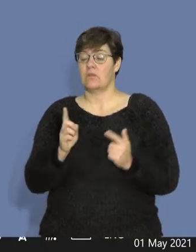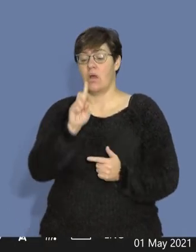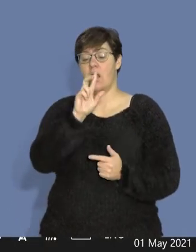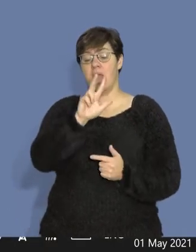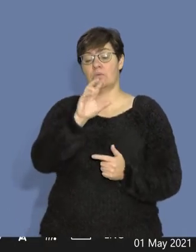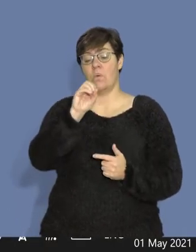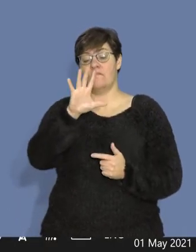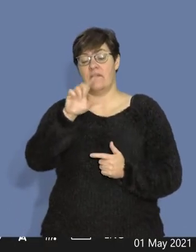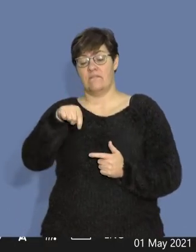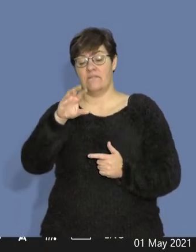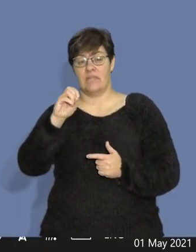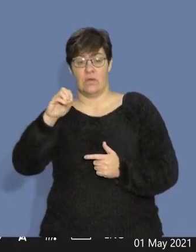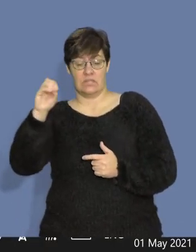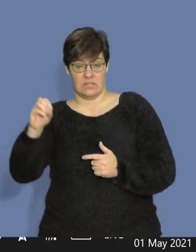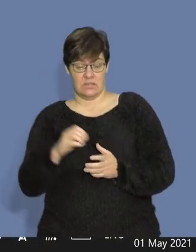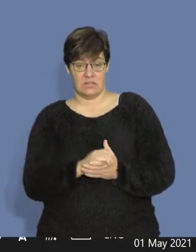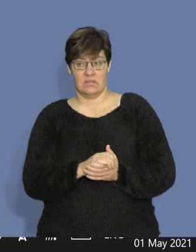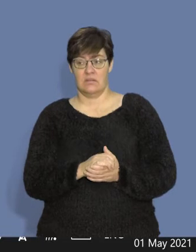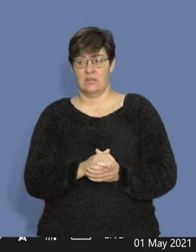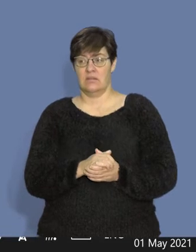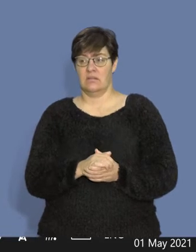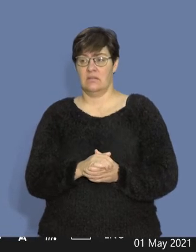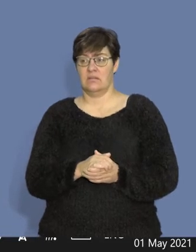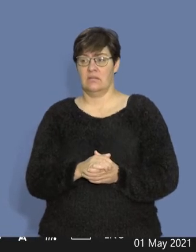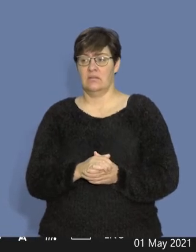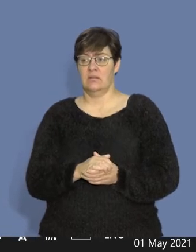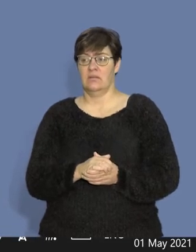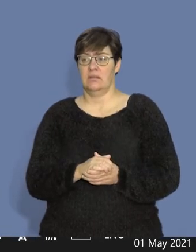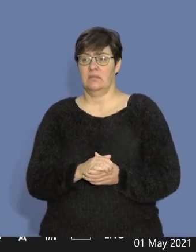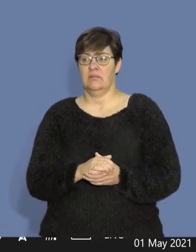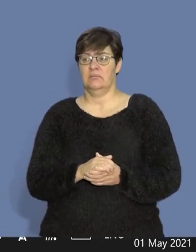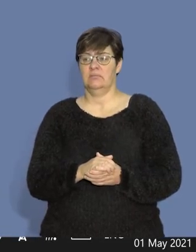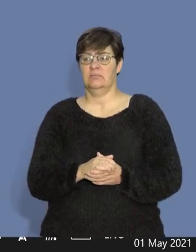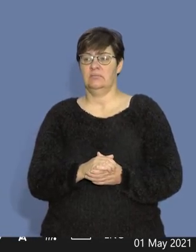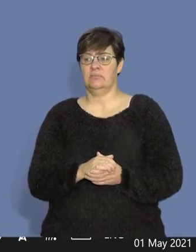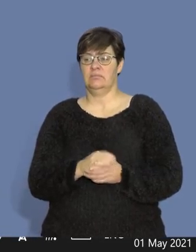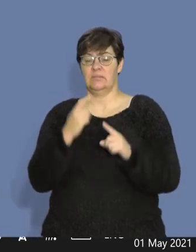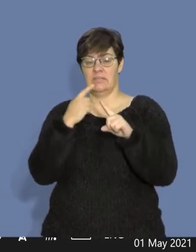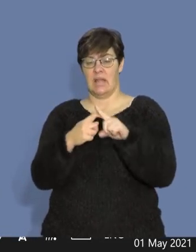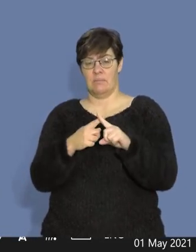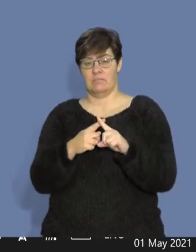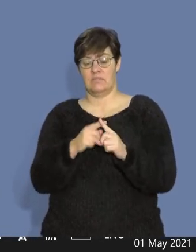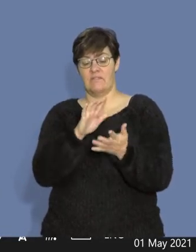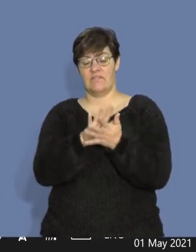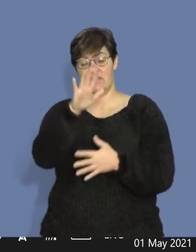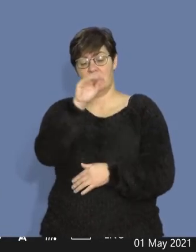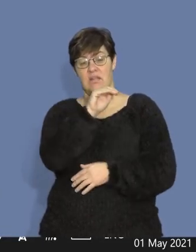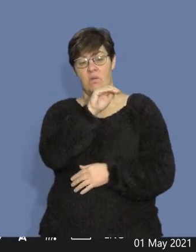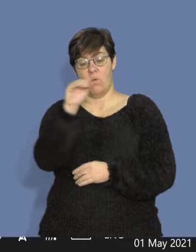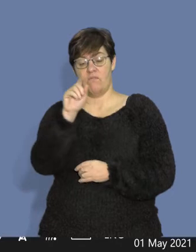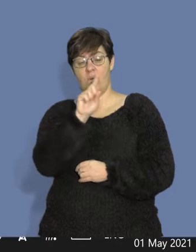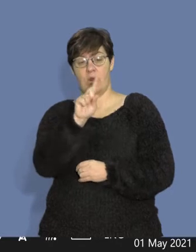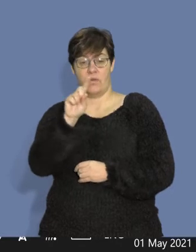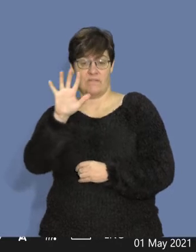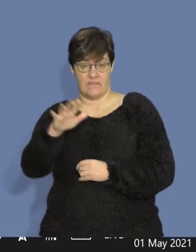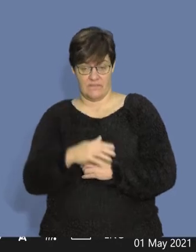of 805,000. Let's do that. 805,000 and times the 15, because that's